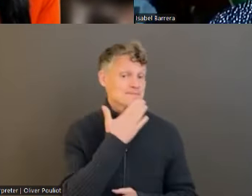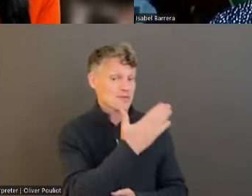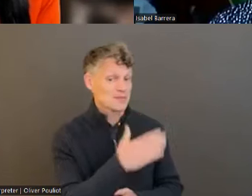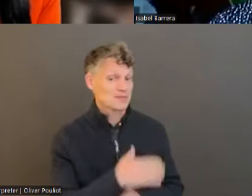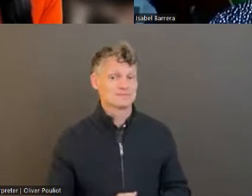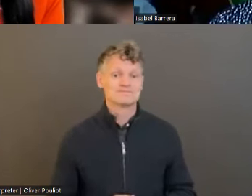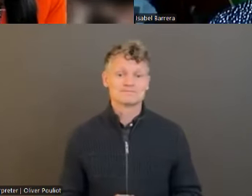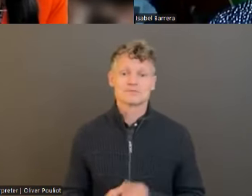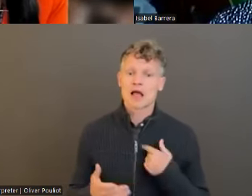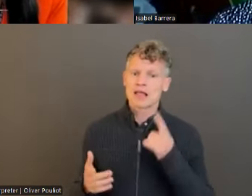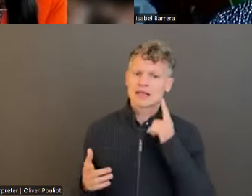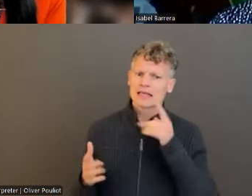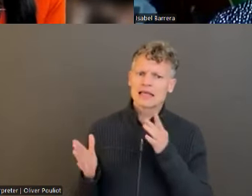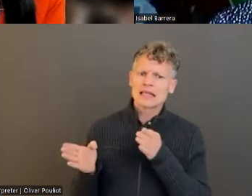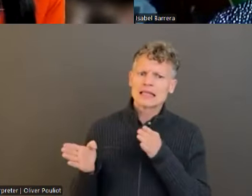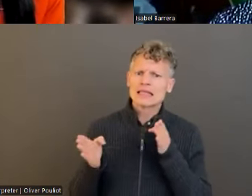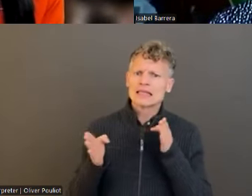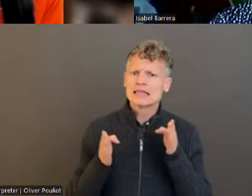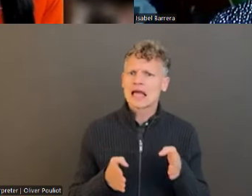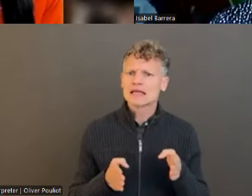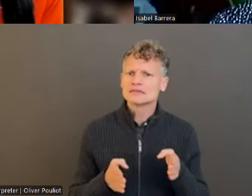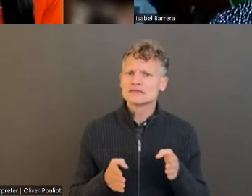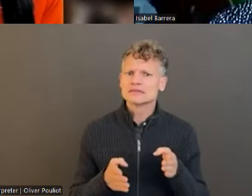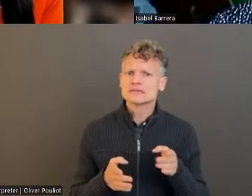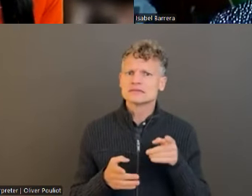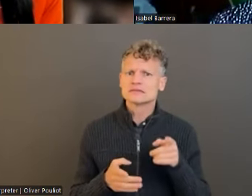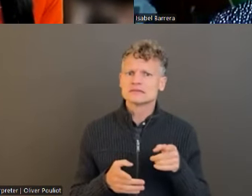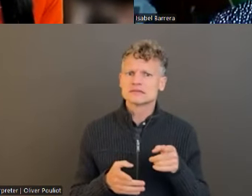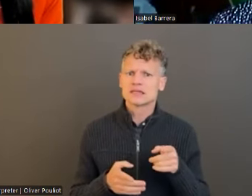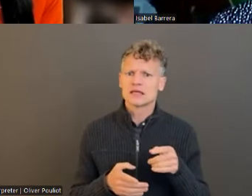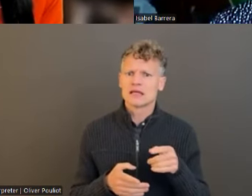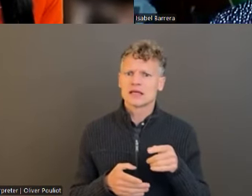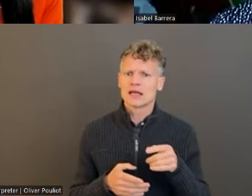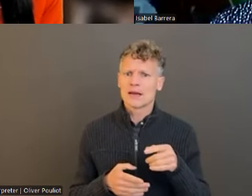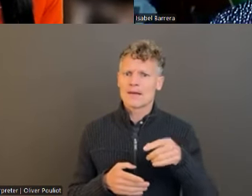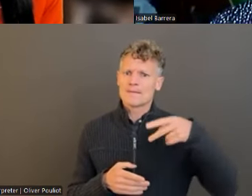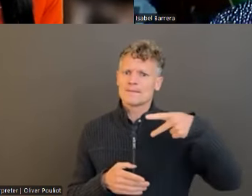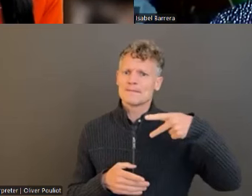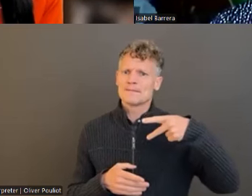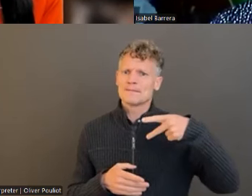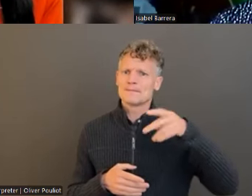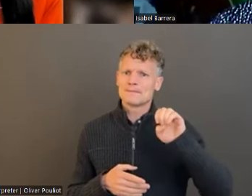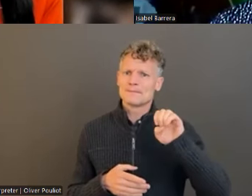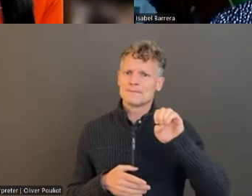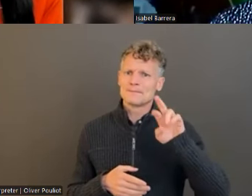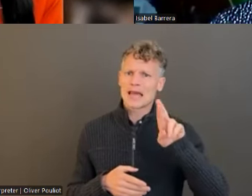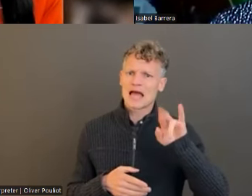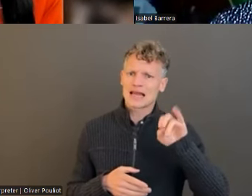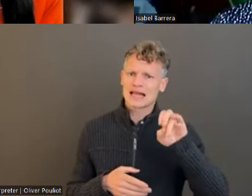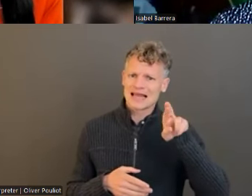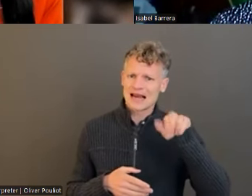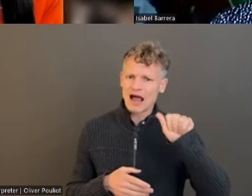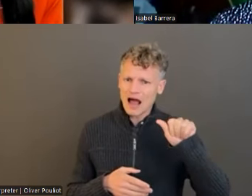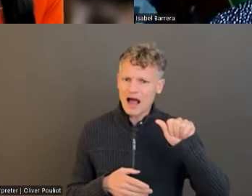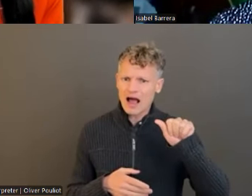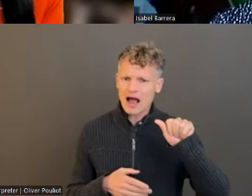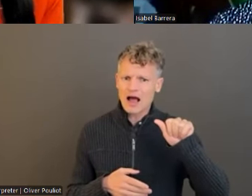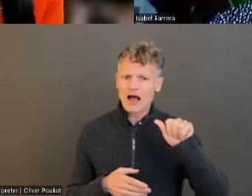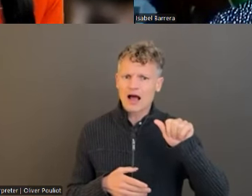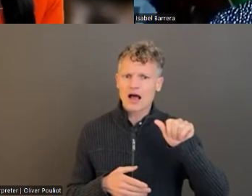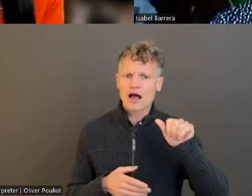I believe it's for Dr. Oria Olmozabal and Dr. Gina Pereira. or the Chile team as a whole,